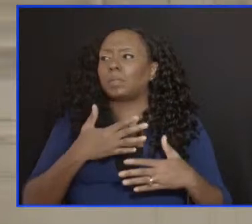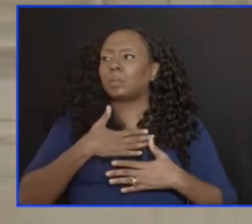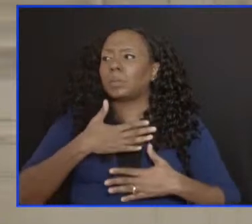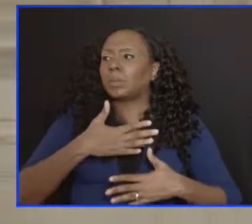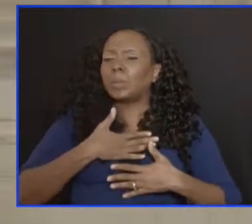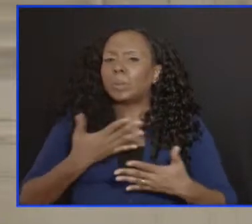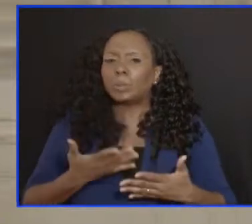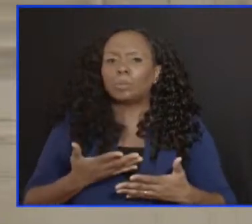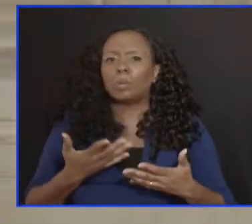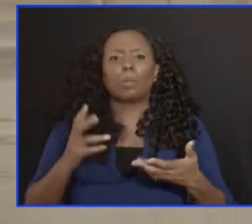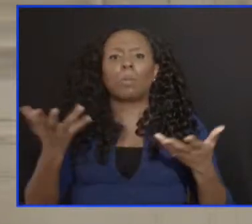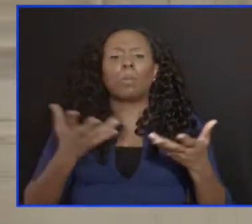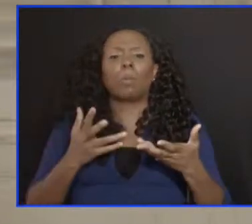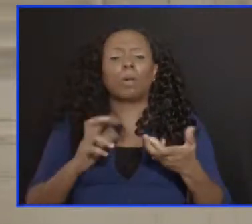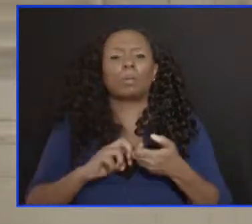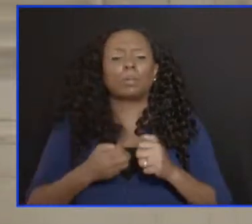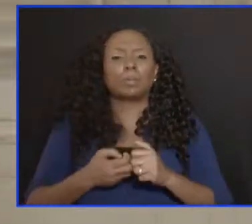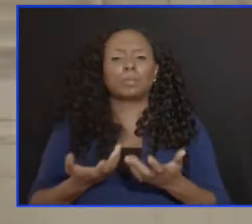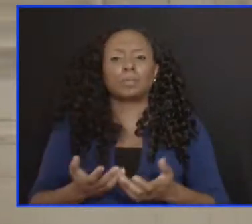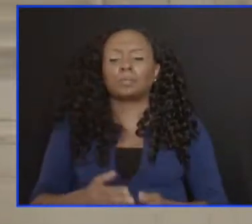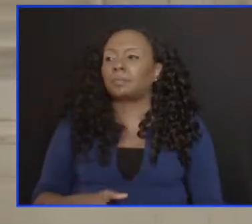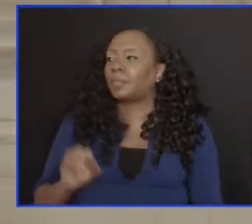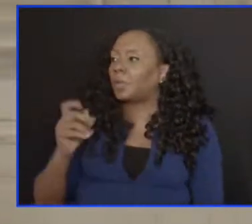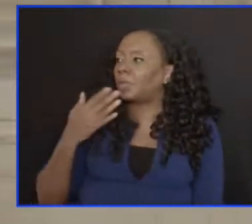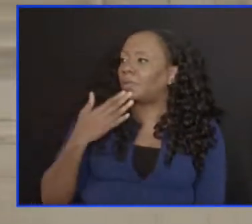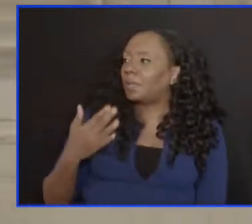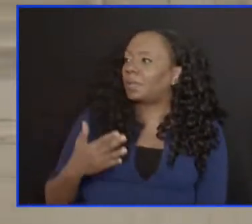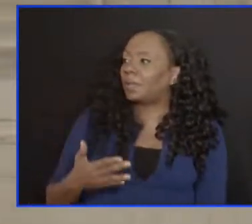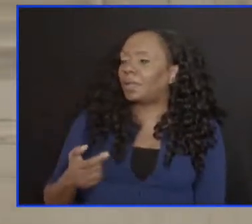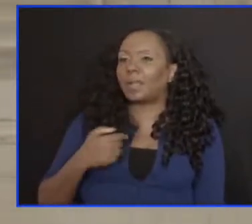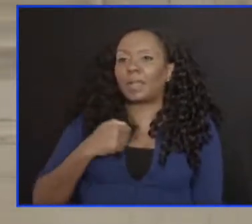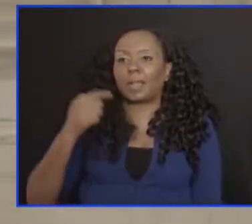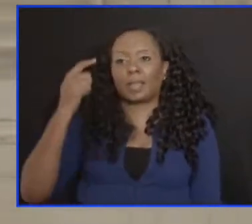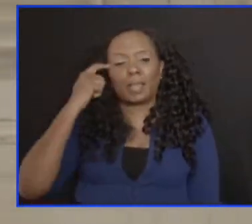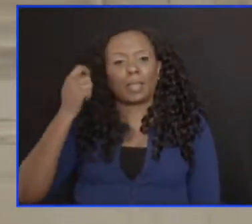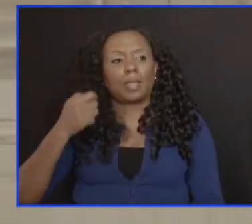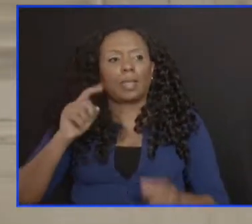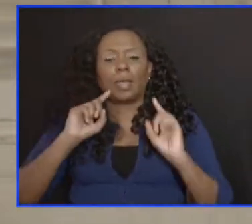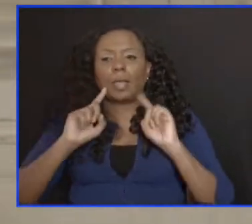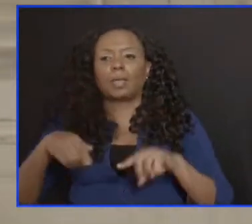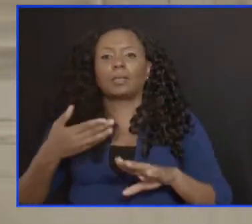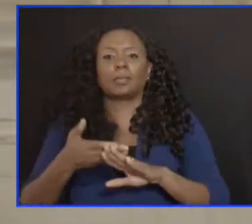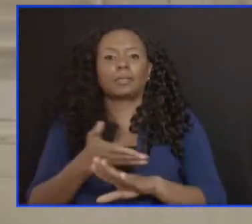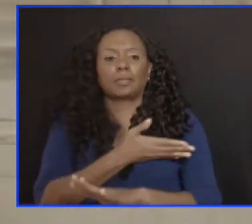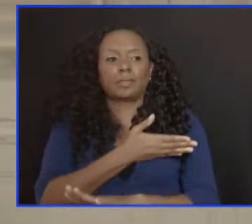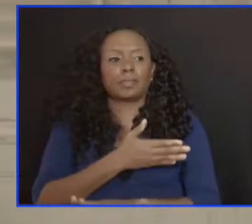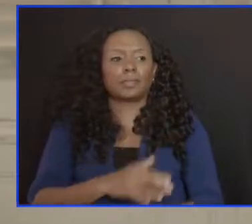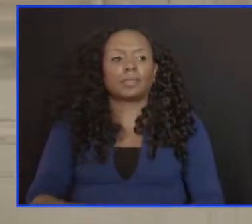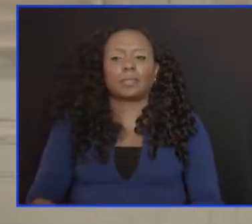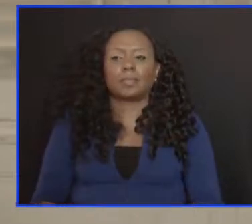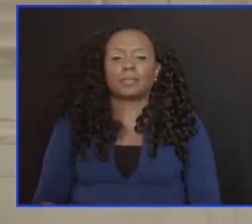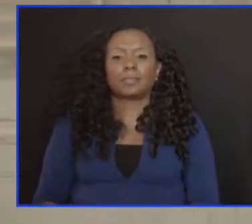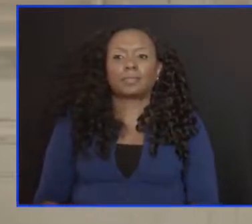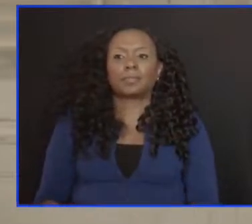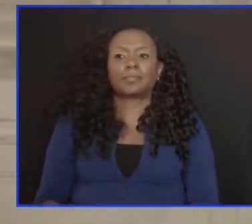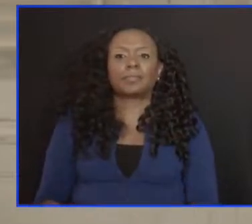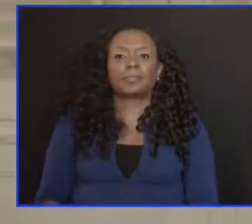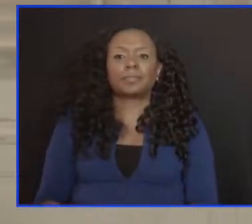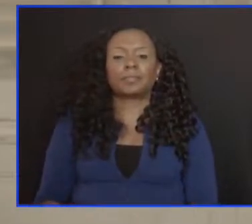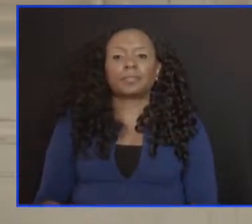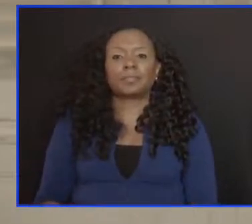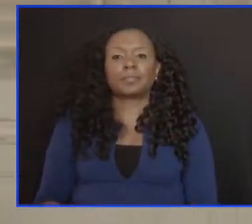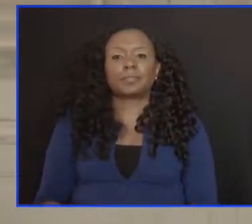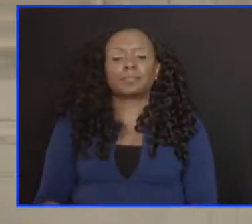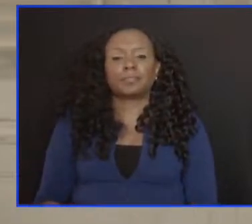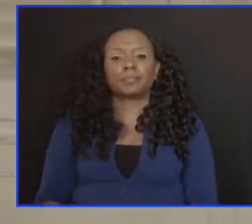Thanks, Monty, for that question. I think I answered it before when I started, but again, I'll go back. Right. So